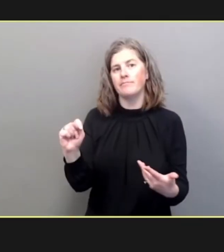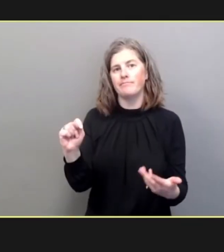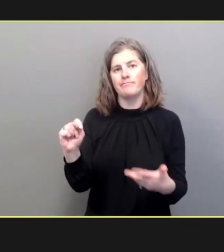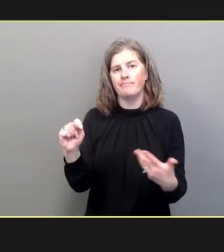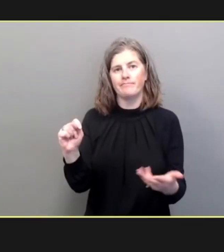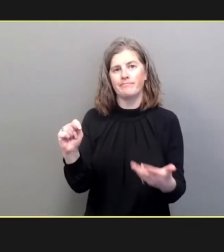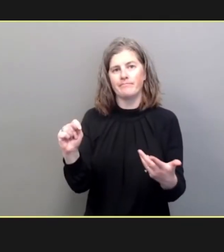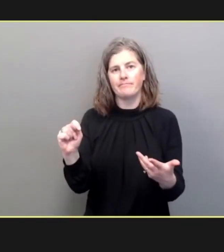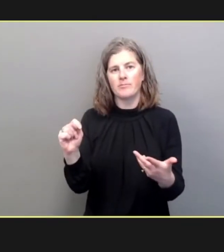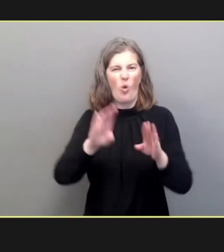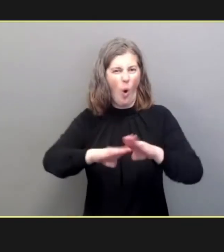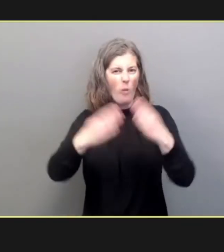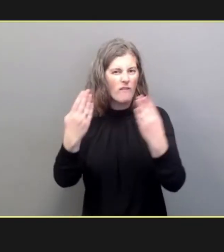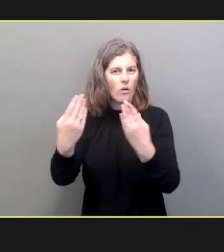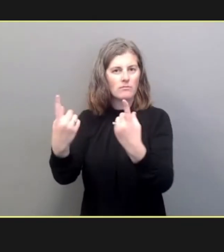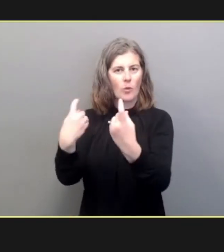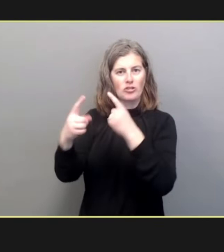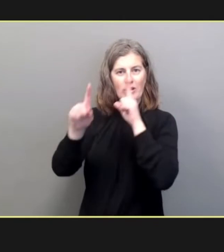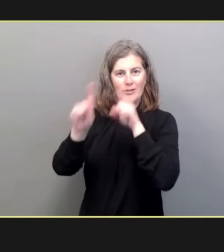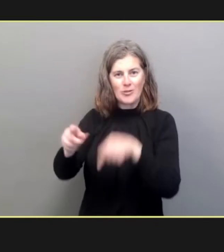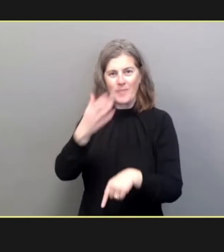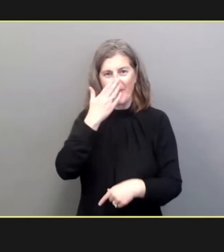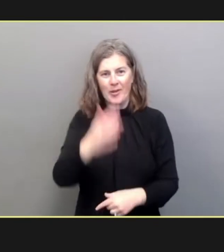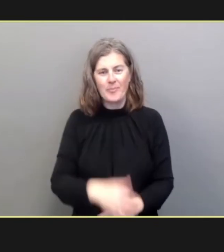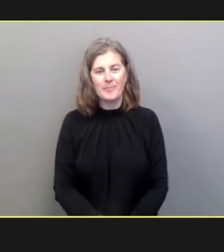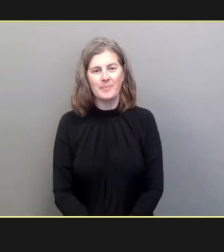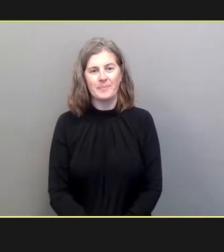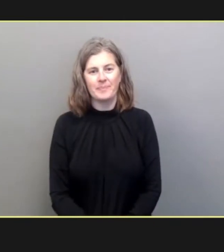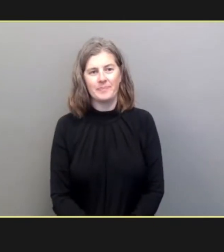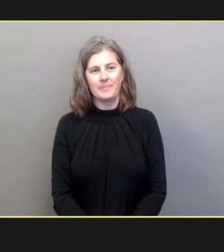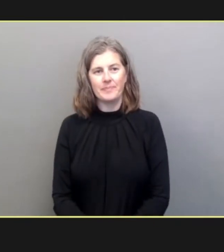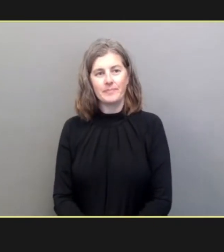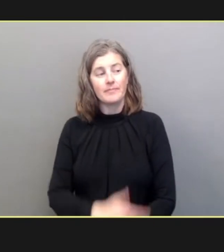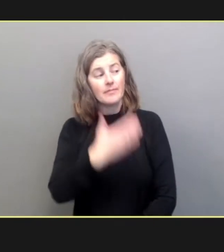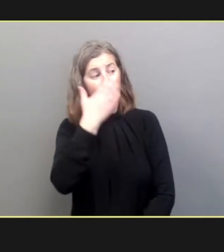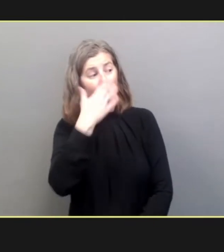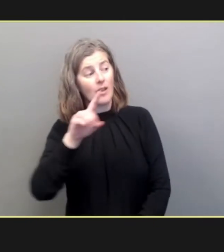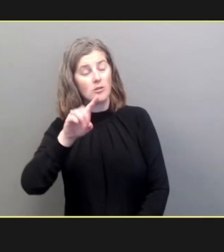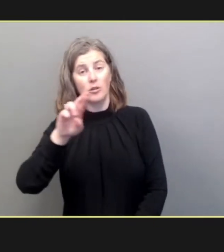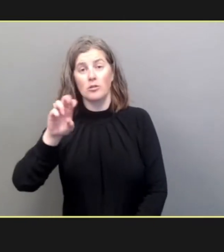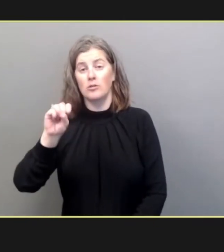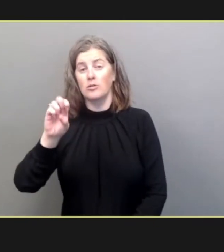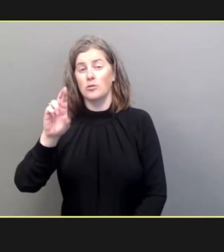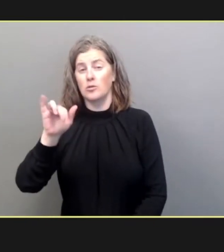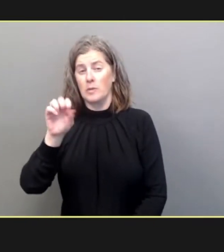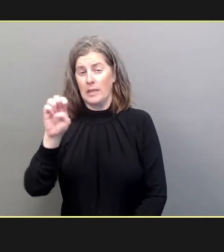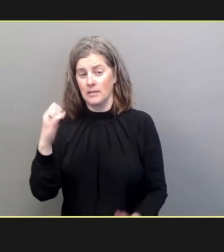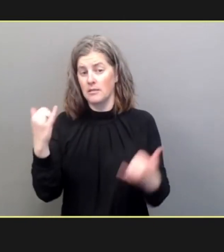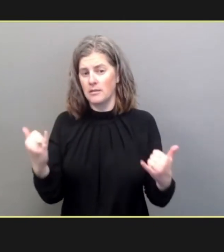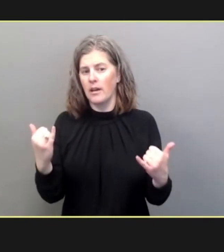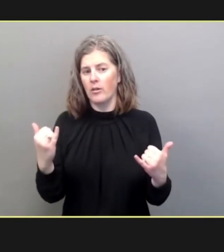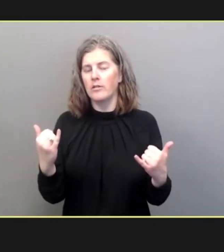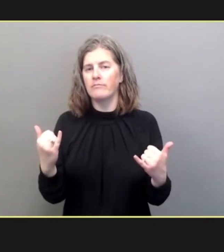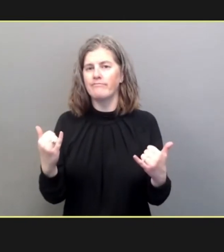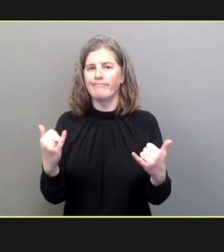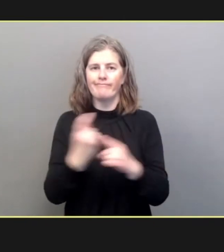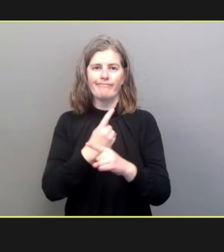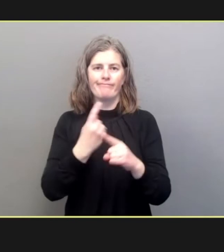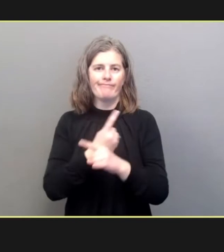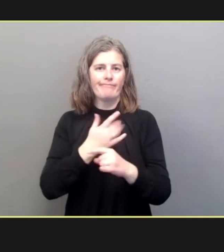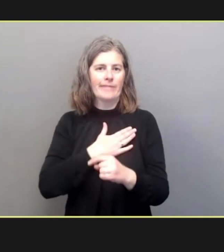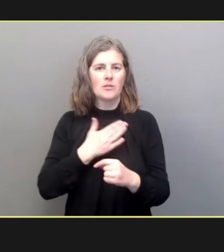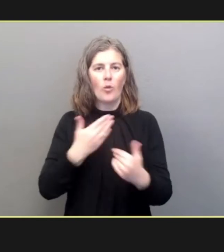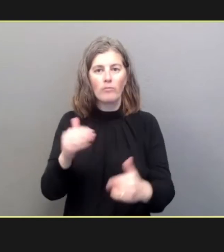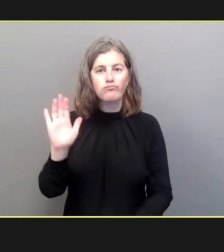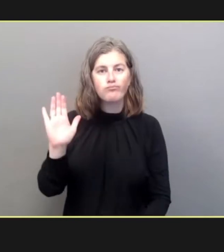lead our question and answer session. Thank you. Thank you so much, Dr. Scrace. And with that, our normal format, please go ahead